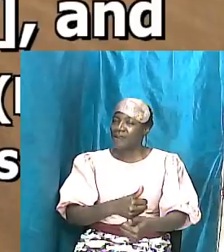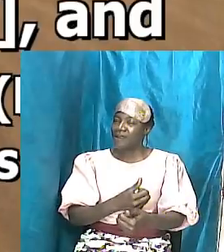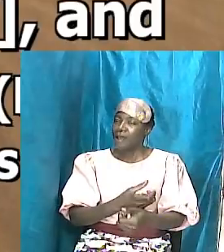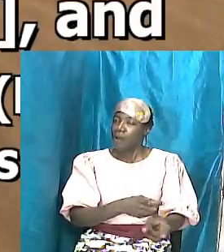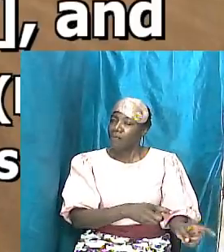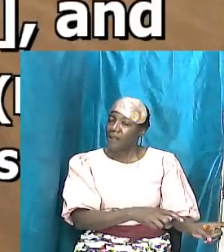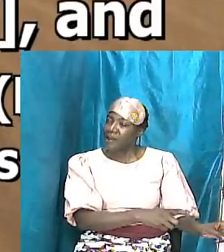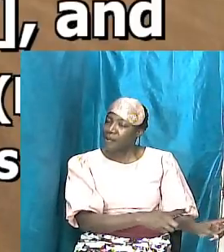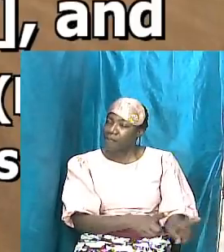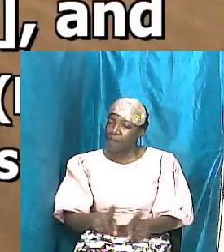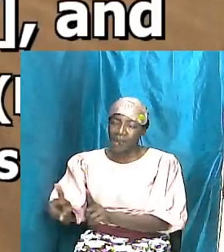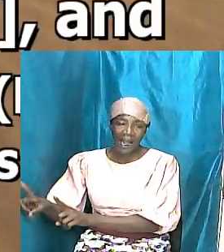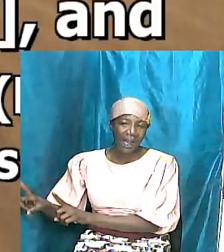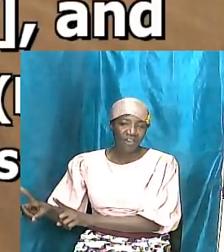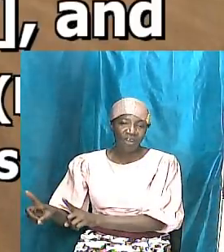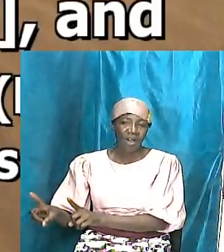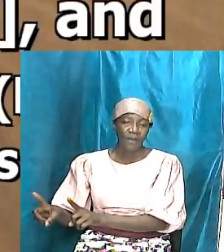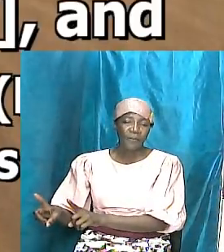God was going to give them.